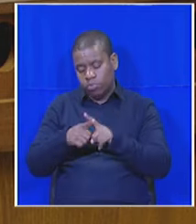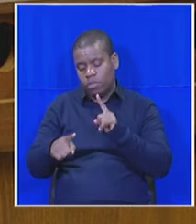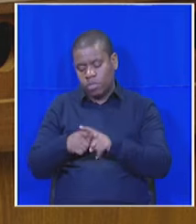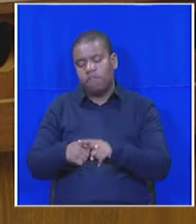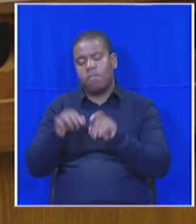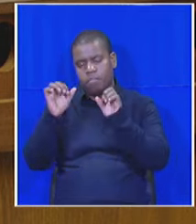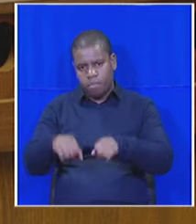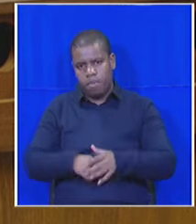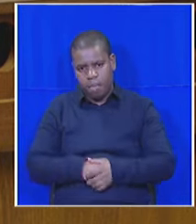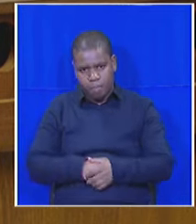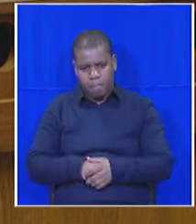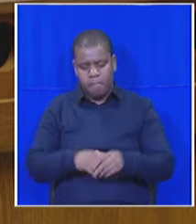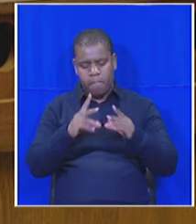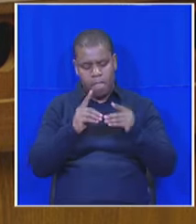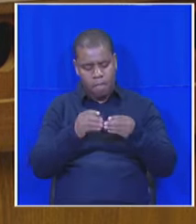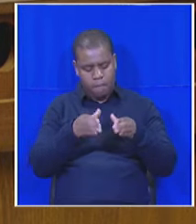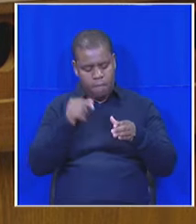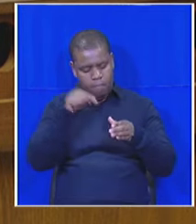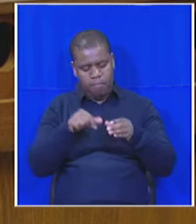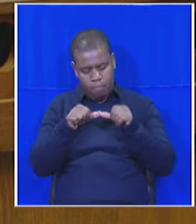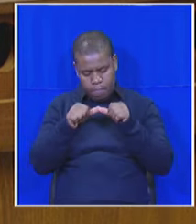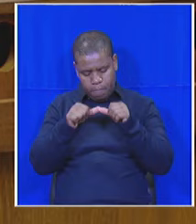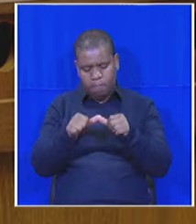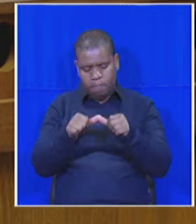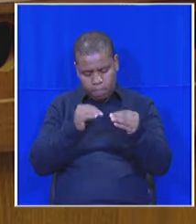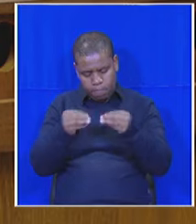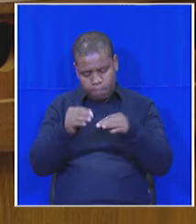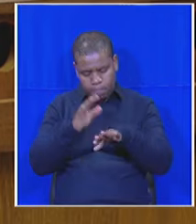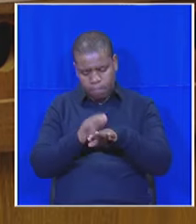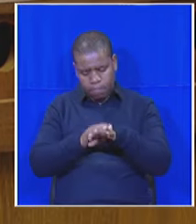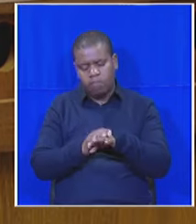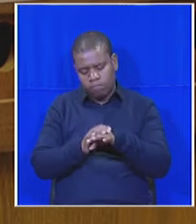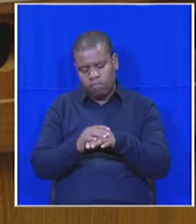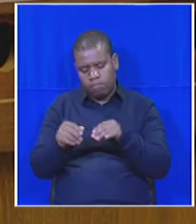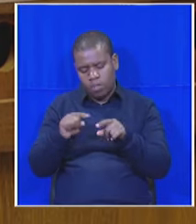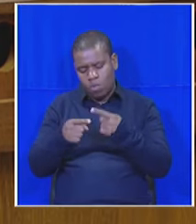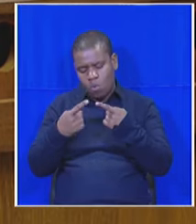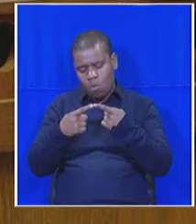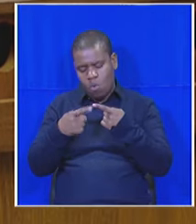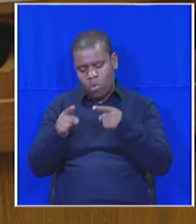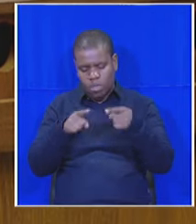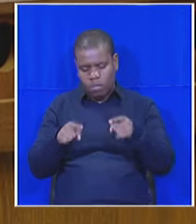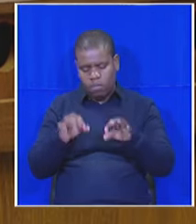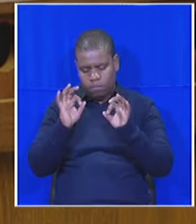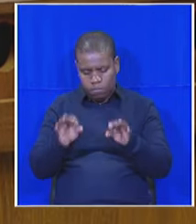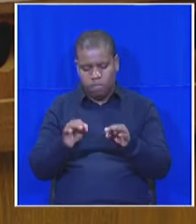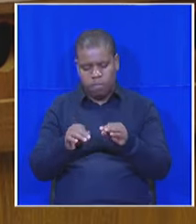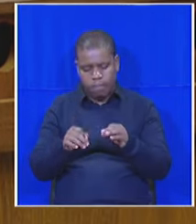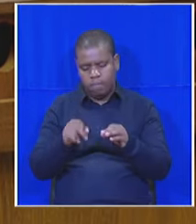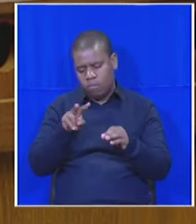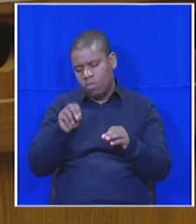results. The department maintained its unqualified audit opinion in the